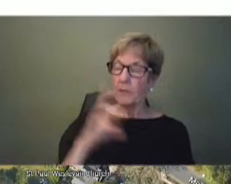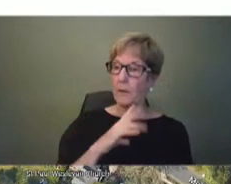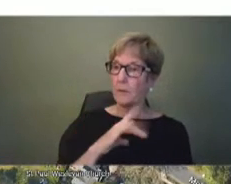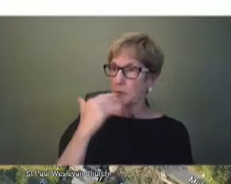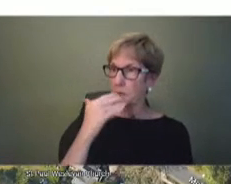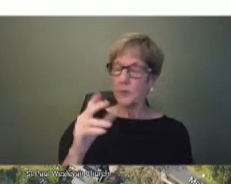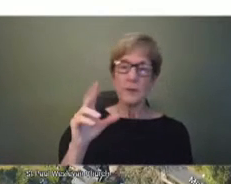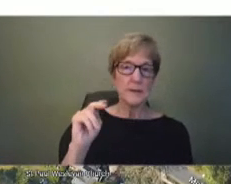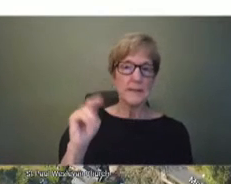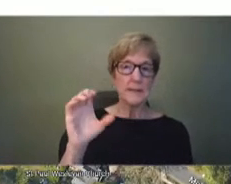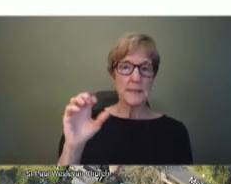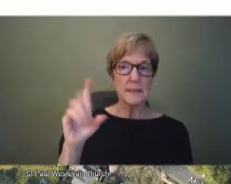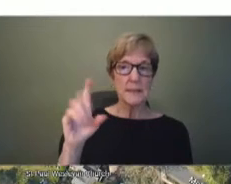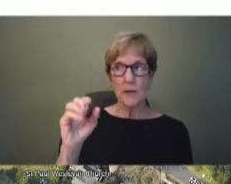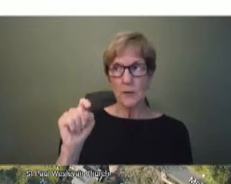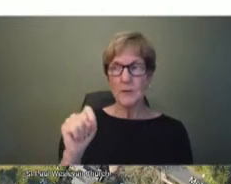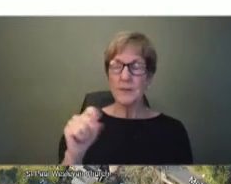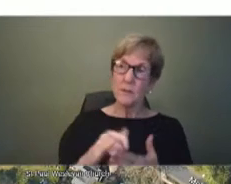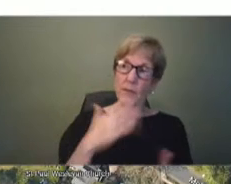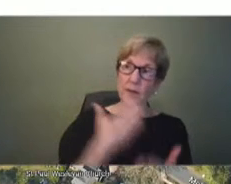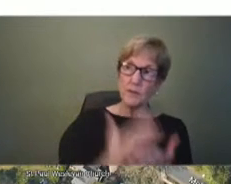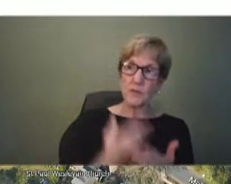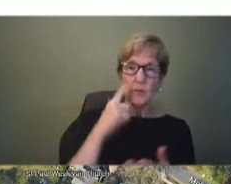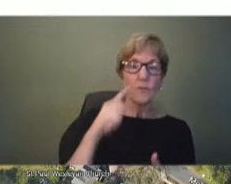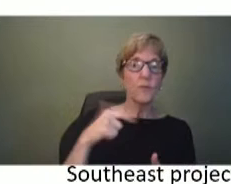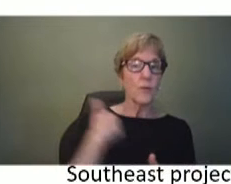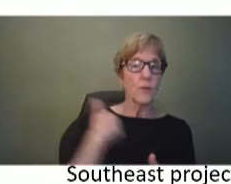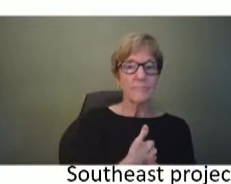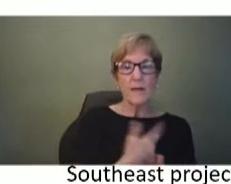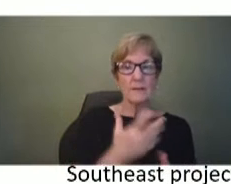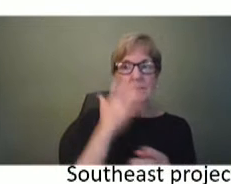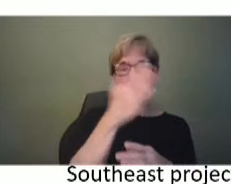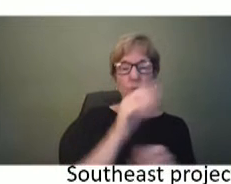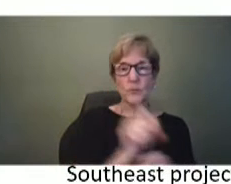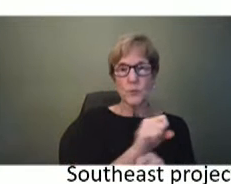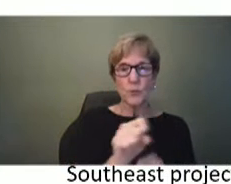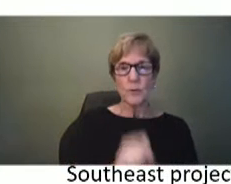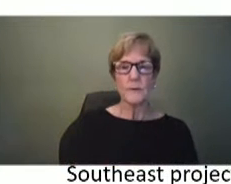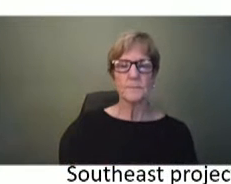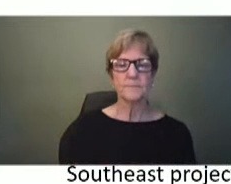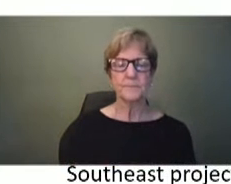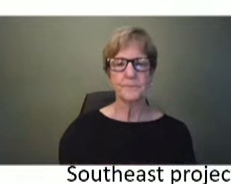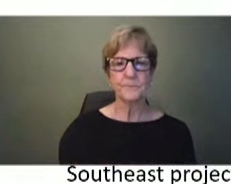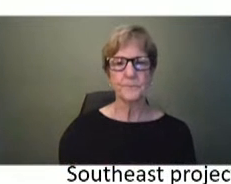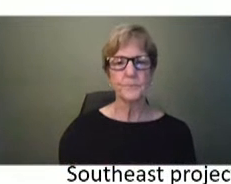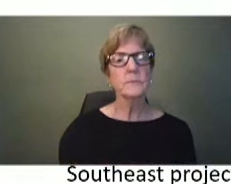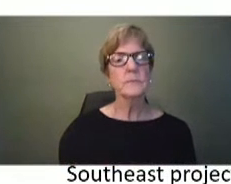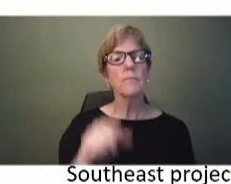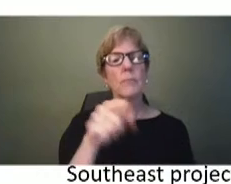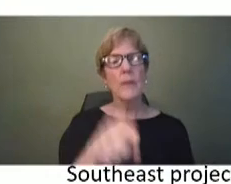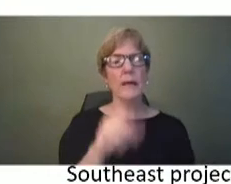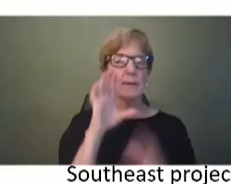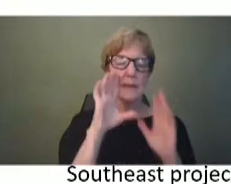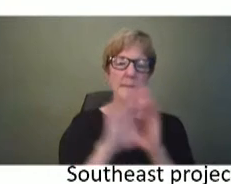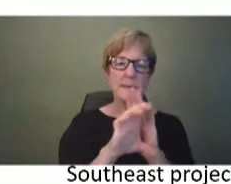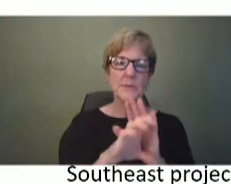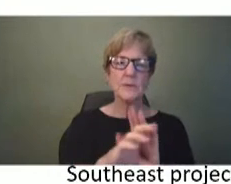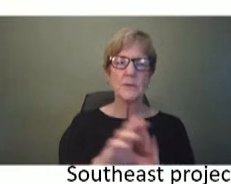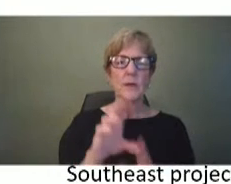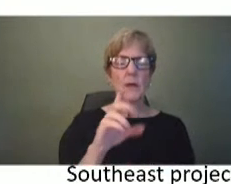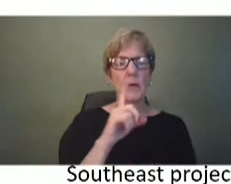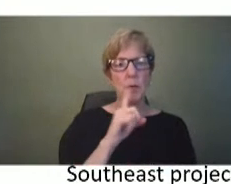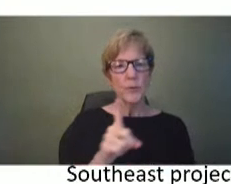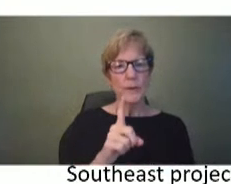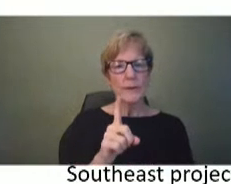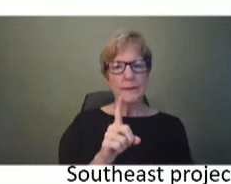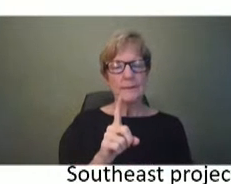be could be encouraging for um some future work here this image really kind of gets into the context